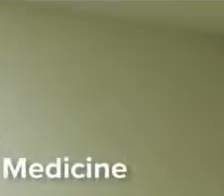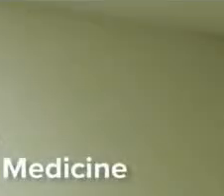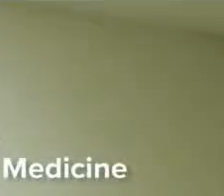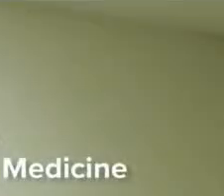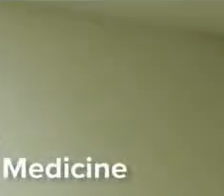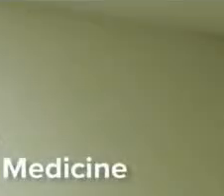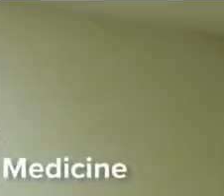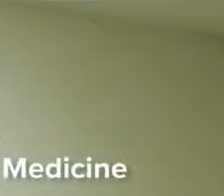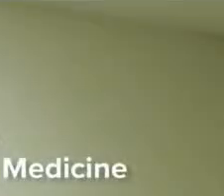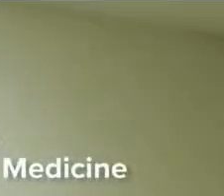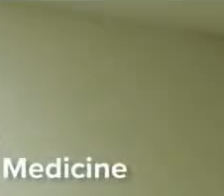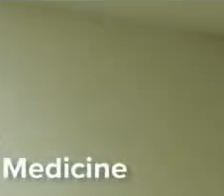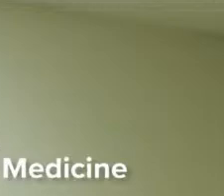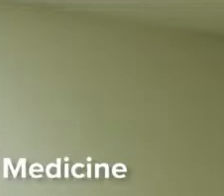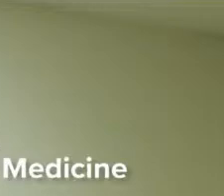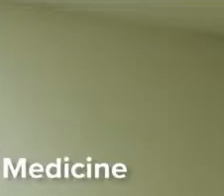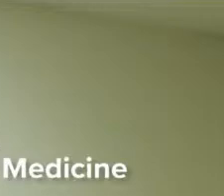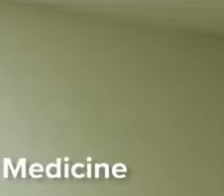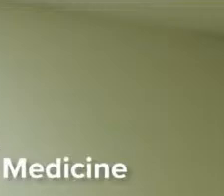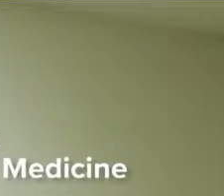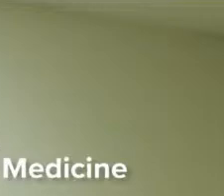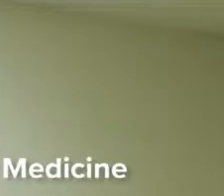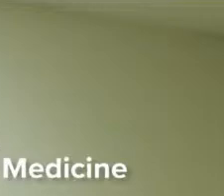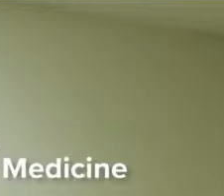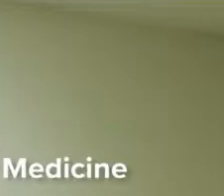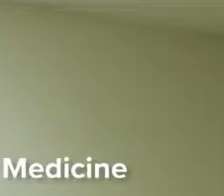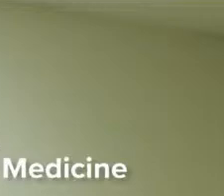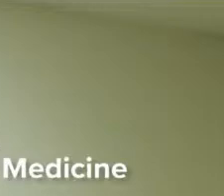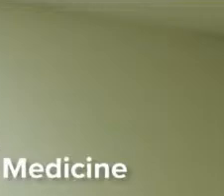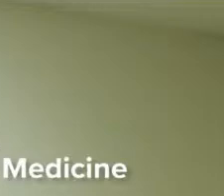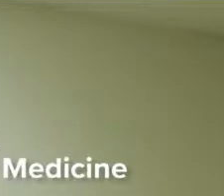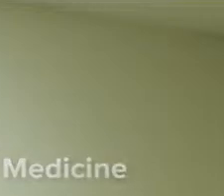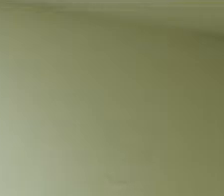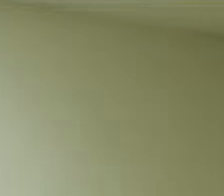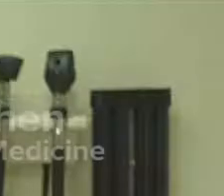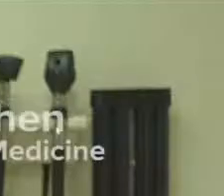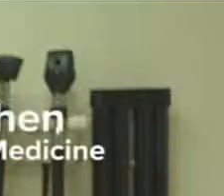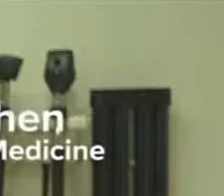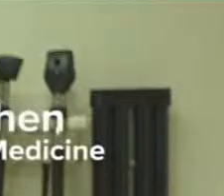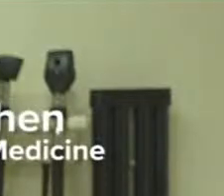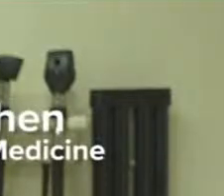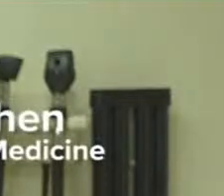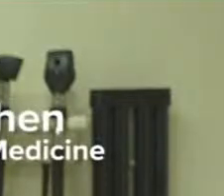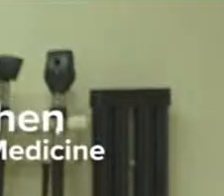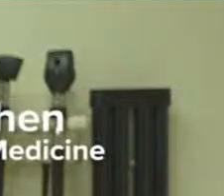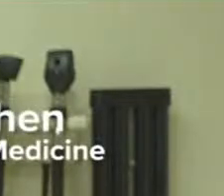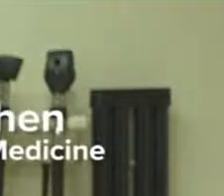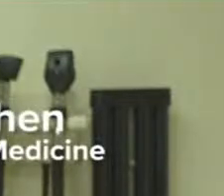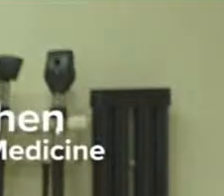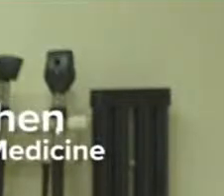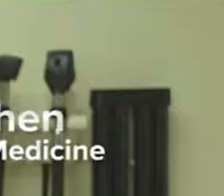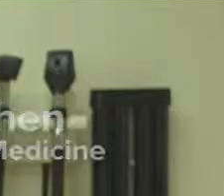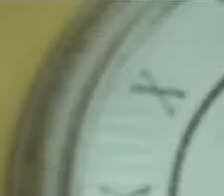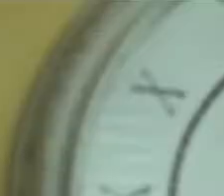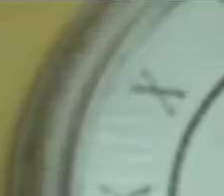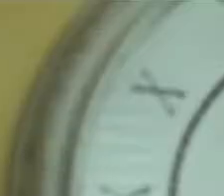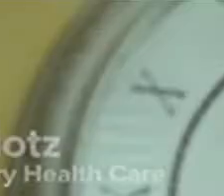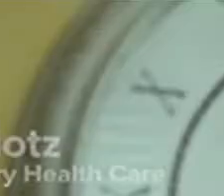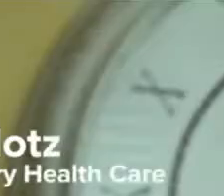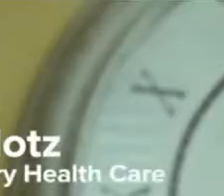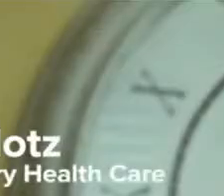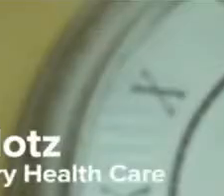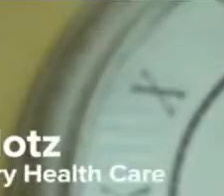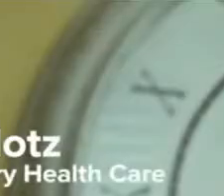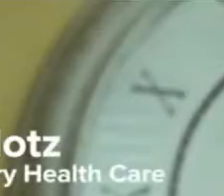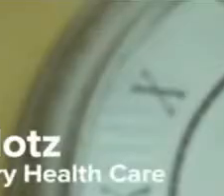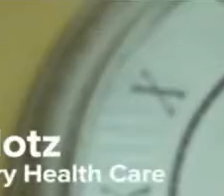There's an easy way to protect yourself and those you love from COVID-19. Get vaccinated. Here's what we know about the vaccines. They're